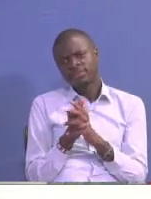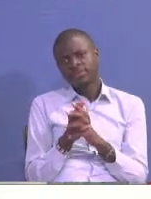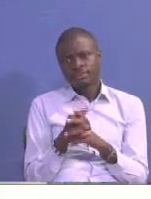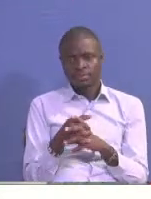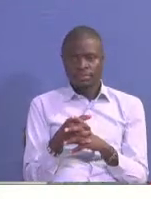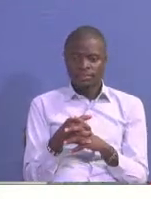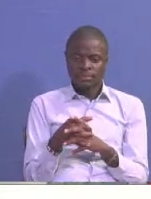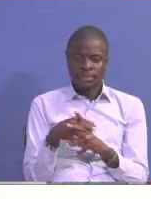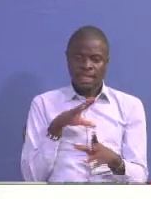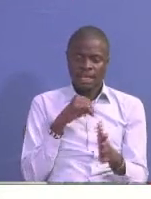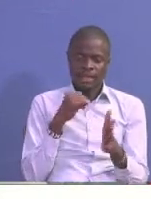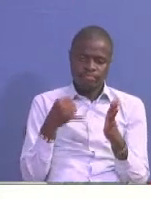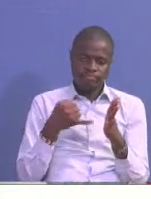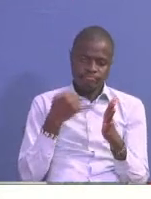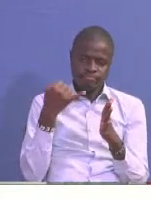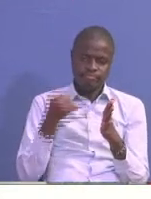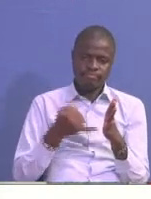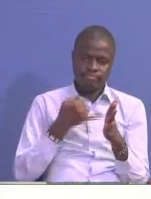And the industry.